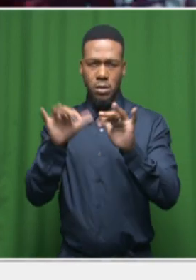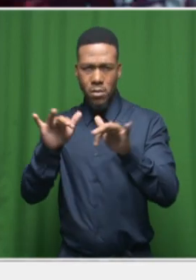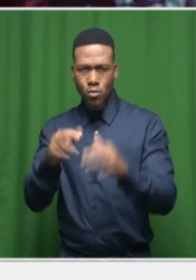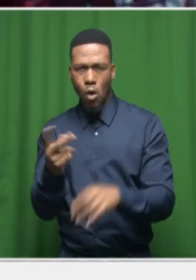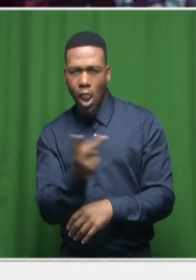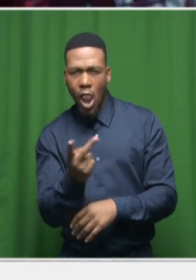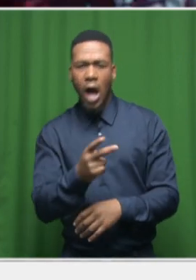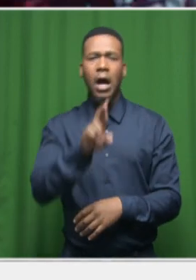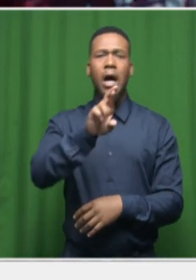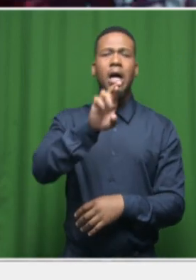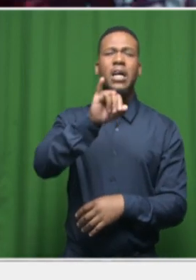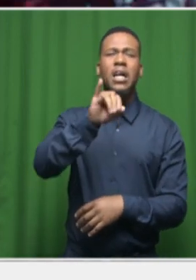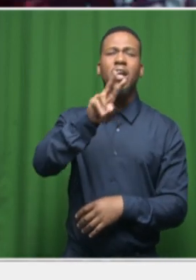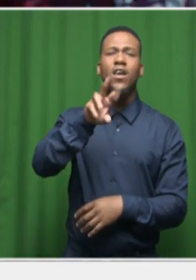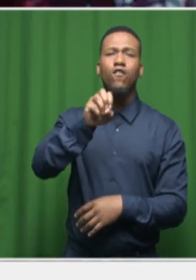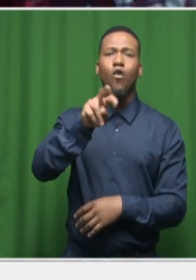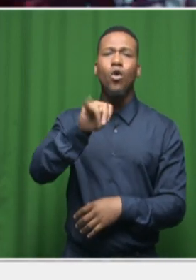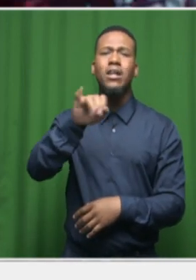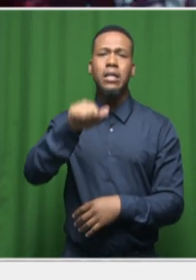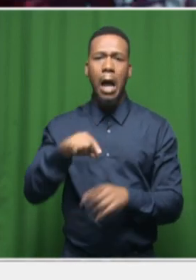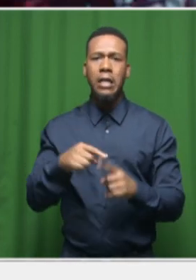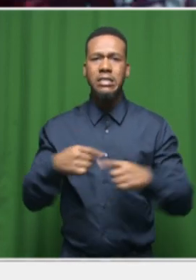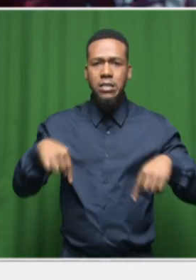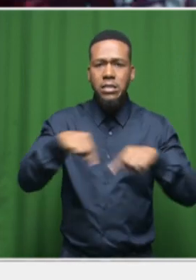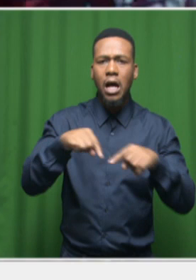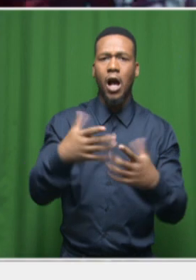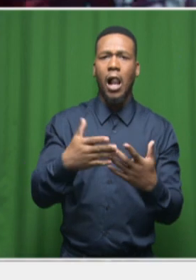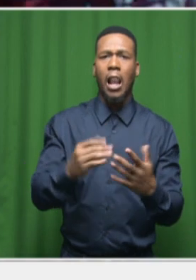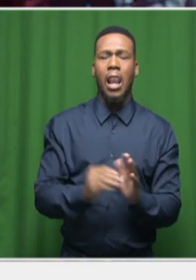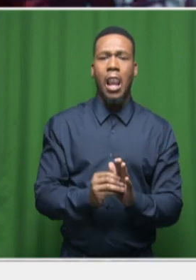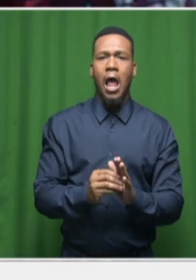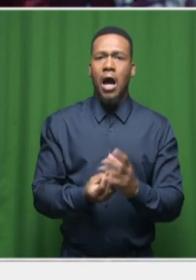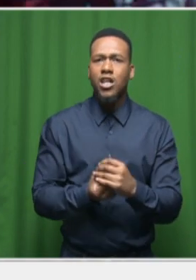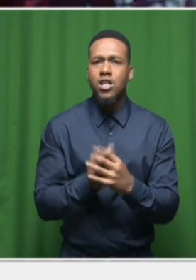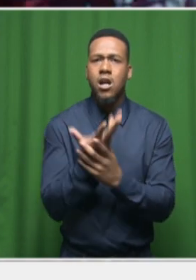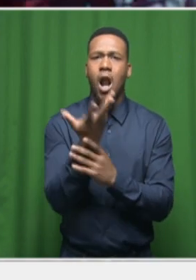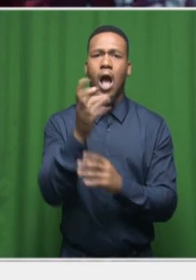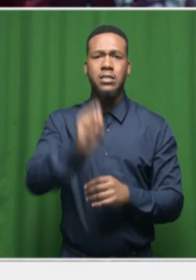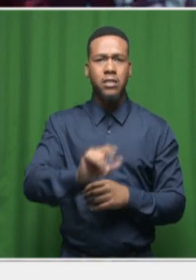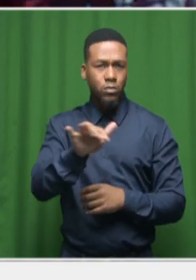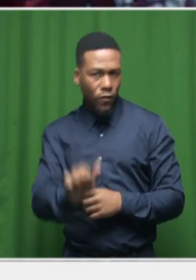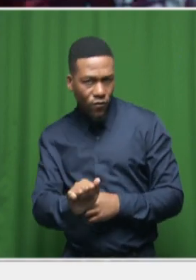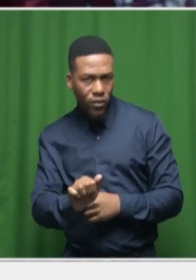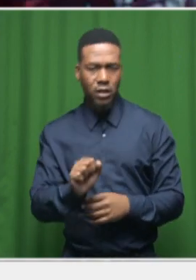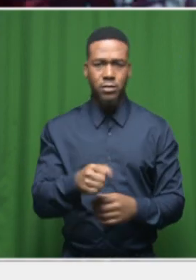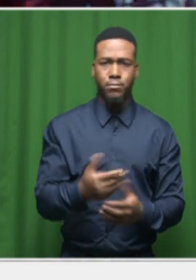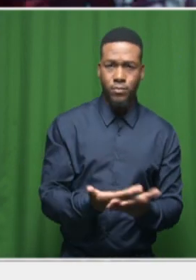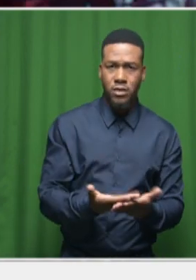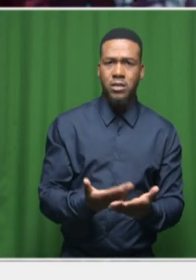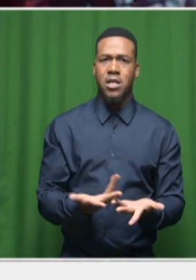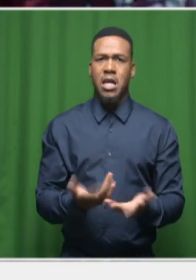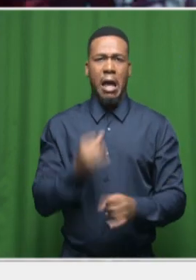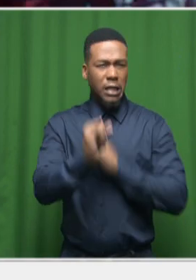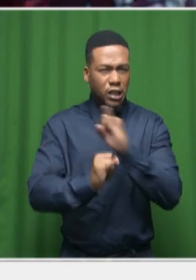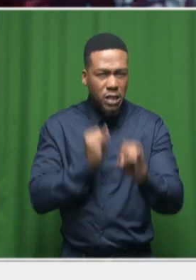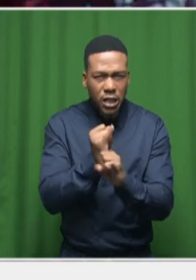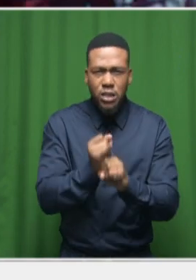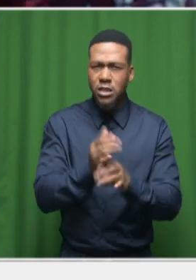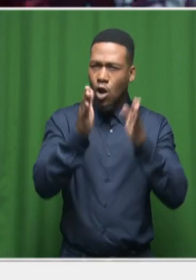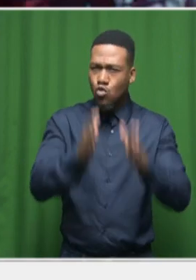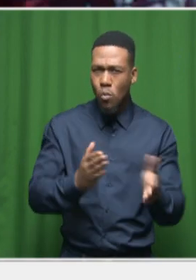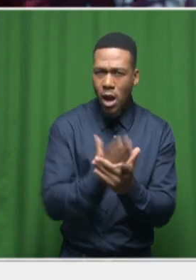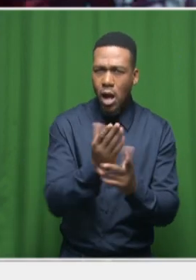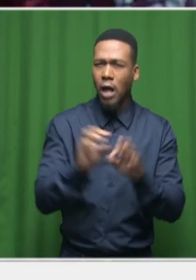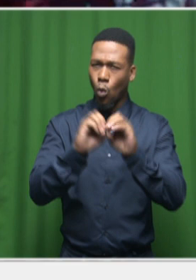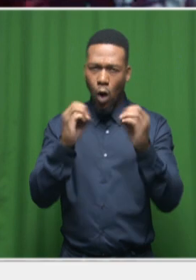Rivonia Circle, Rise Mzansi, different Greenpeace, different international human rights